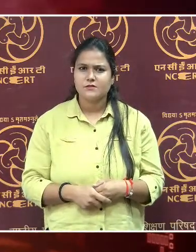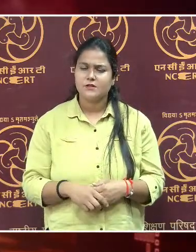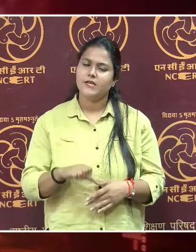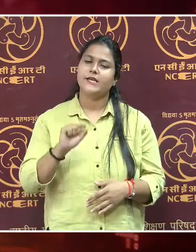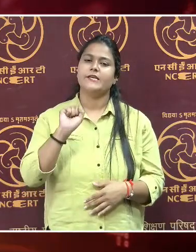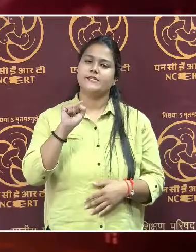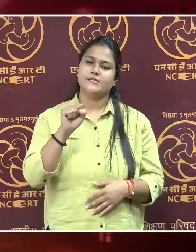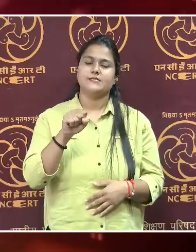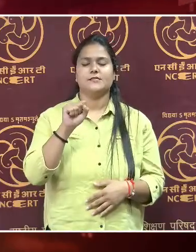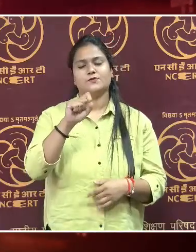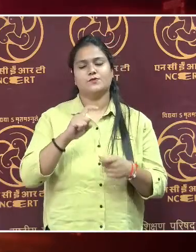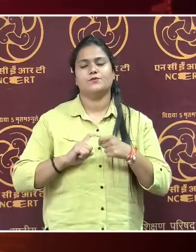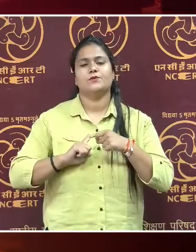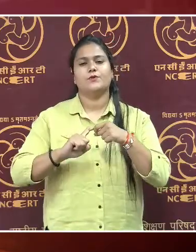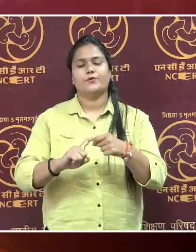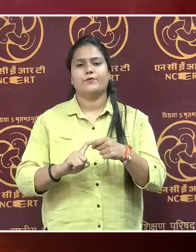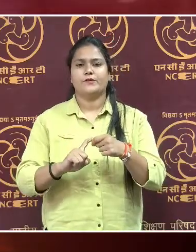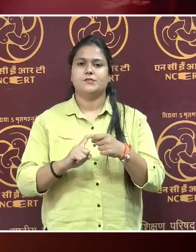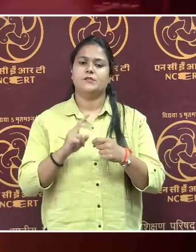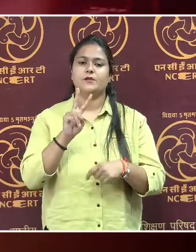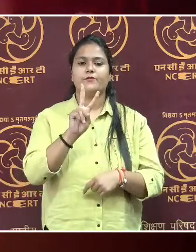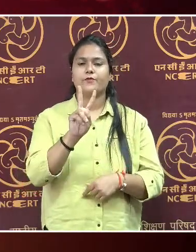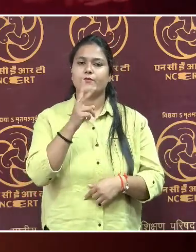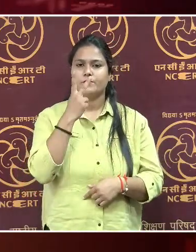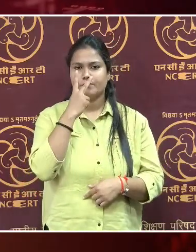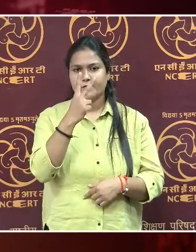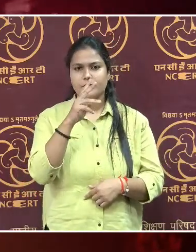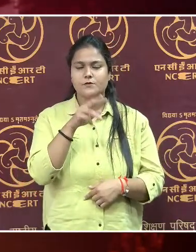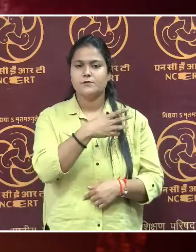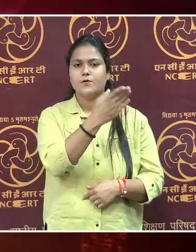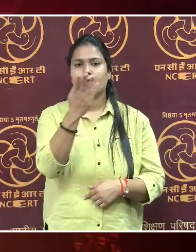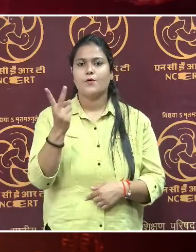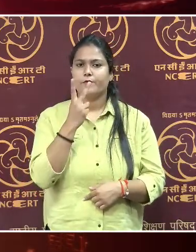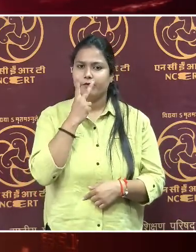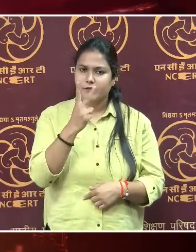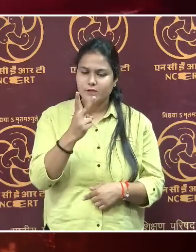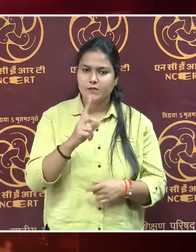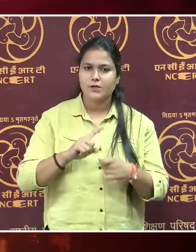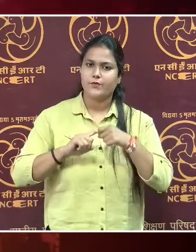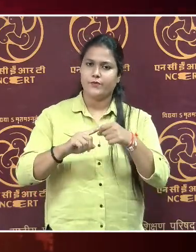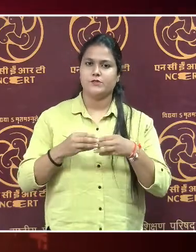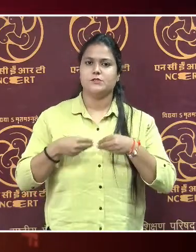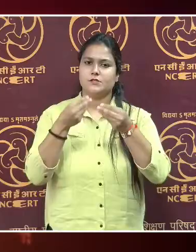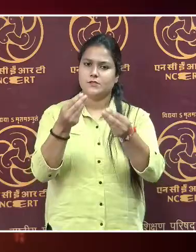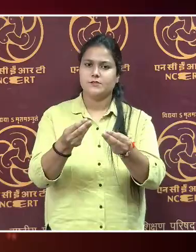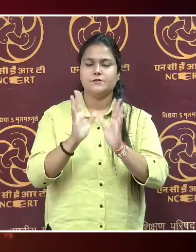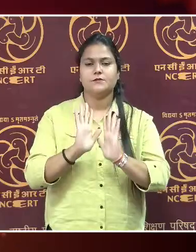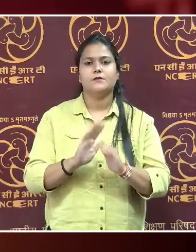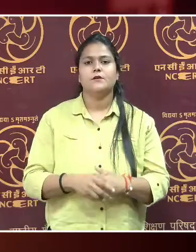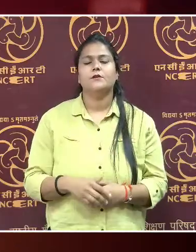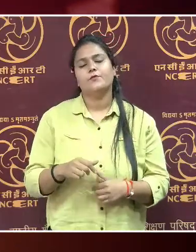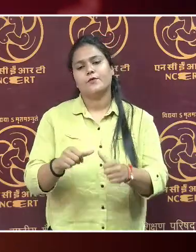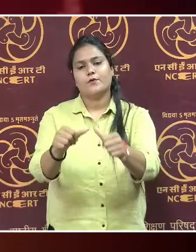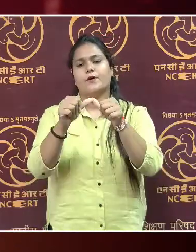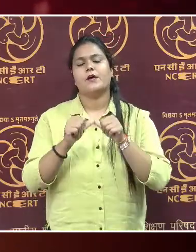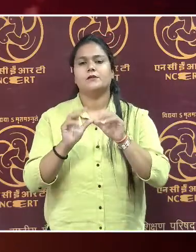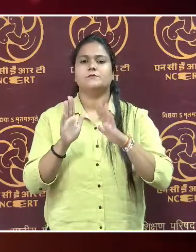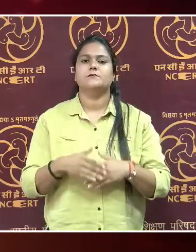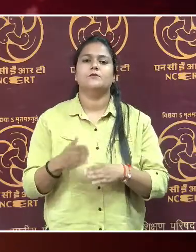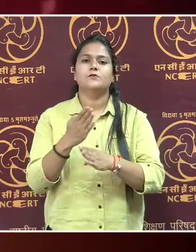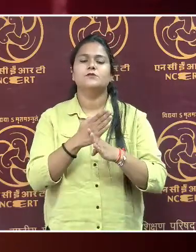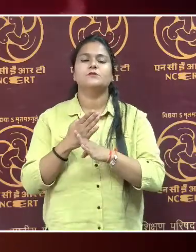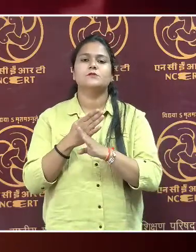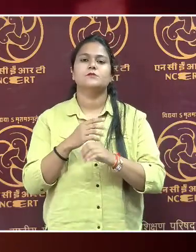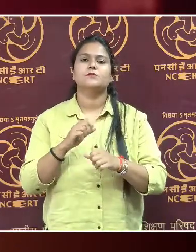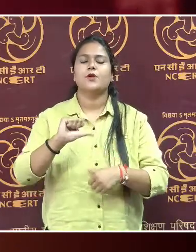direct your questions to the viewers out there, and to all the viewers, I request you to kindly give answers or just share your feedback